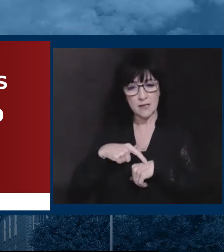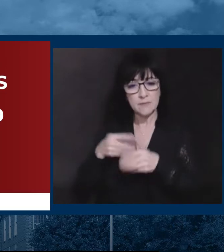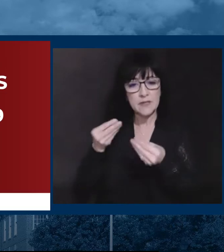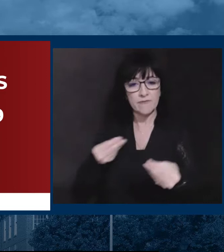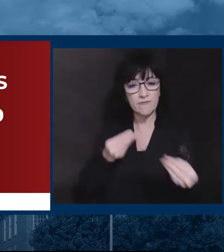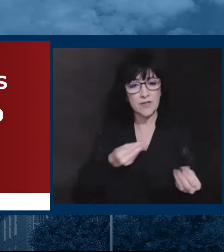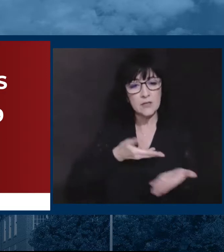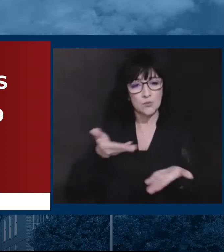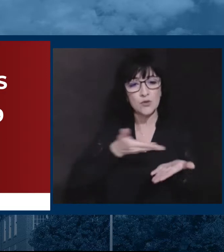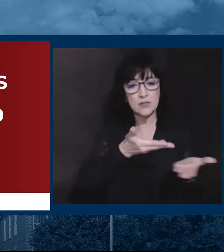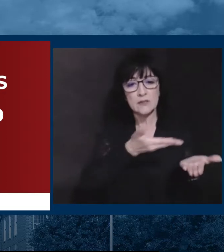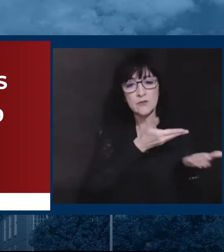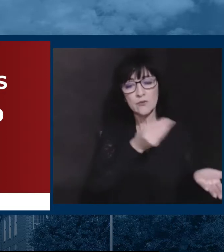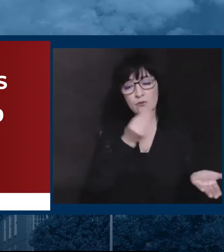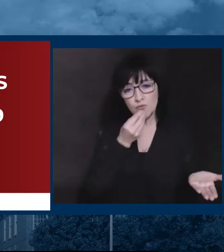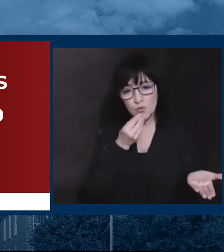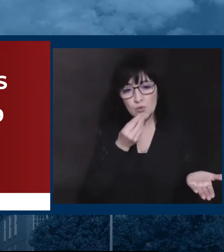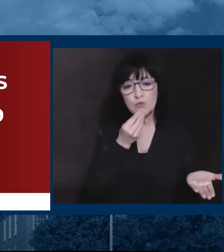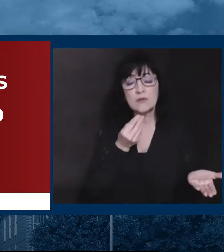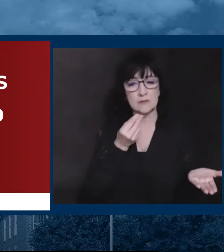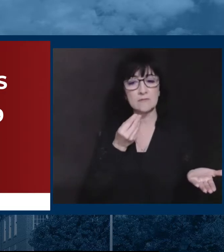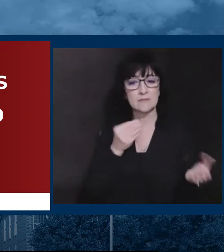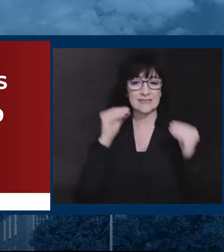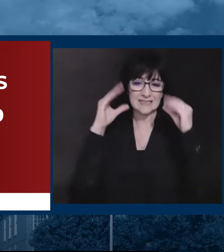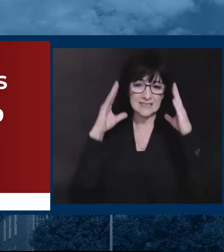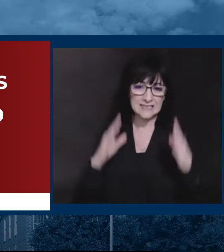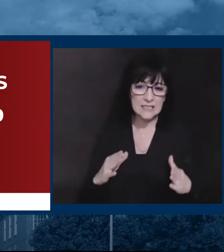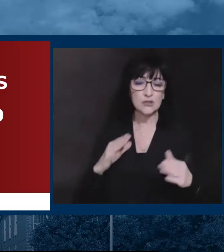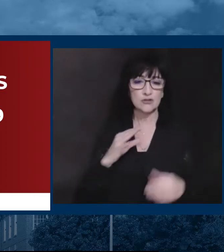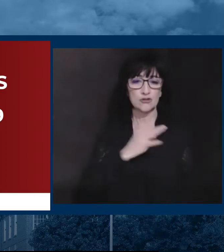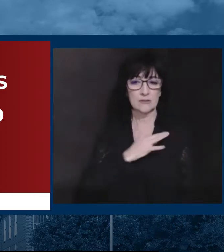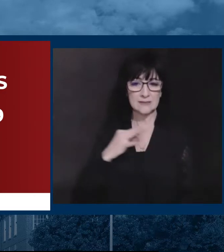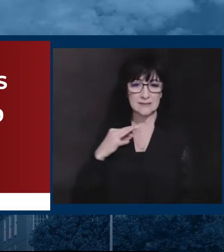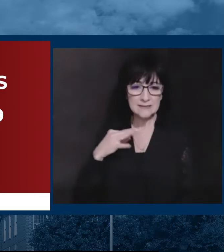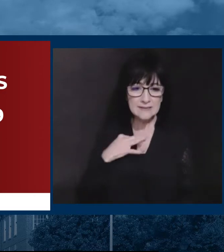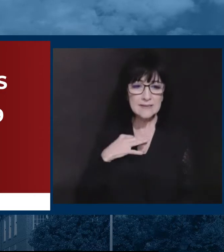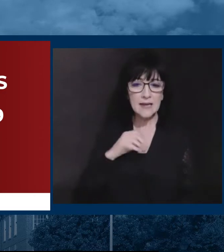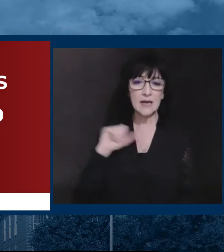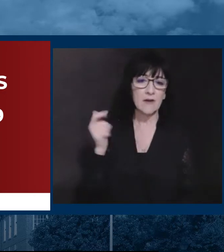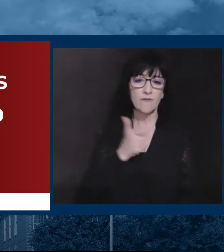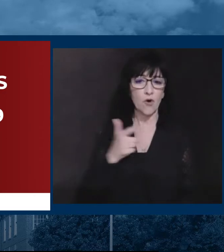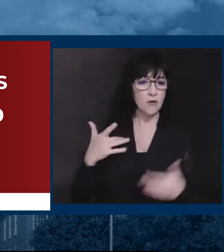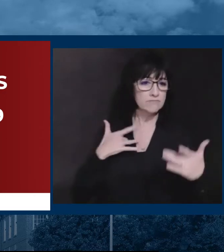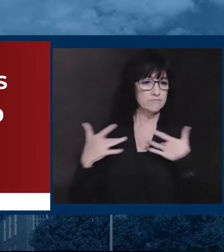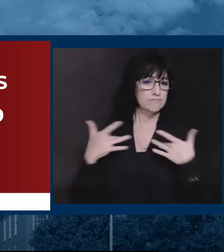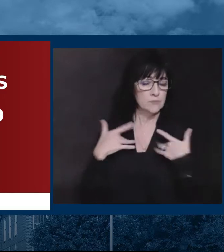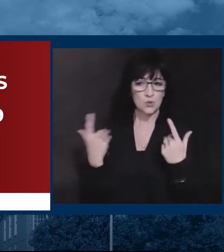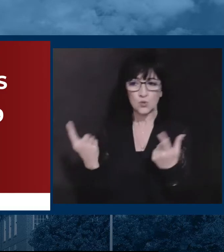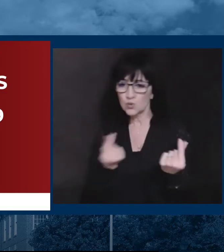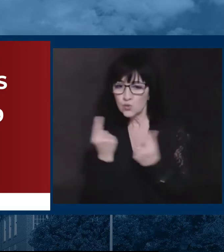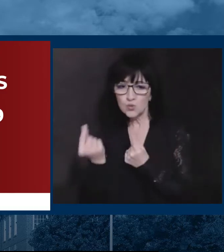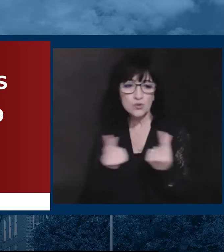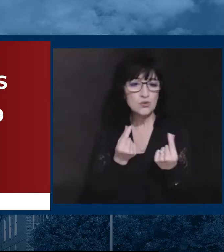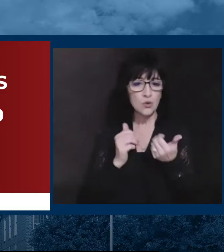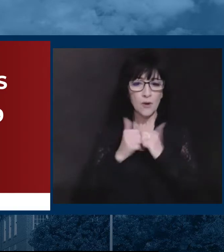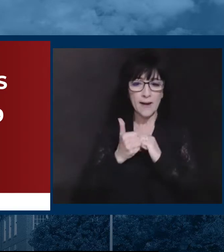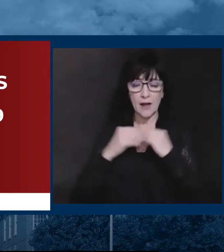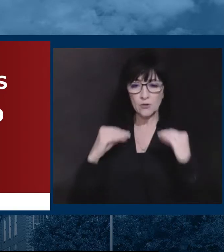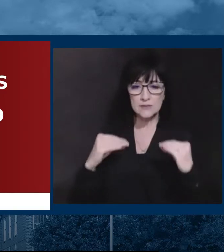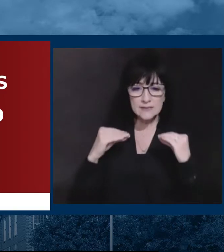and to all our teachers and staff that have come up big over the last 9-10 months with remote learning, hybrid